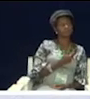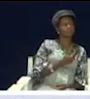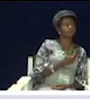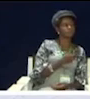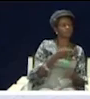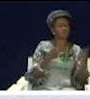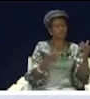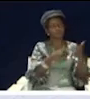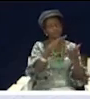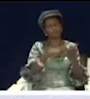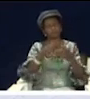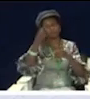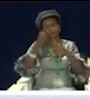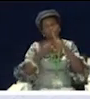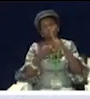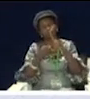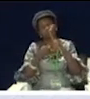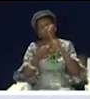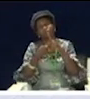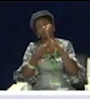Let this month